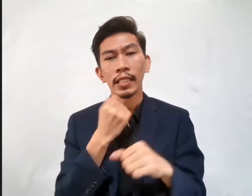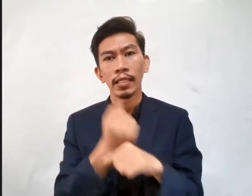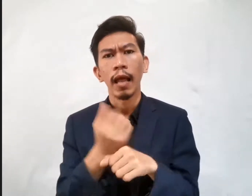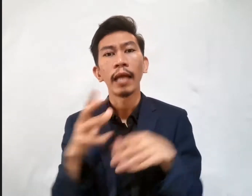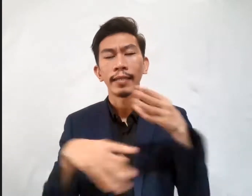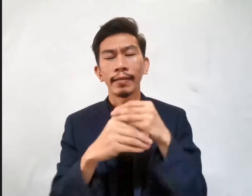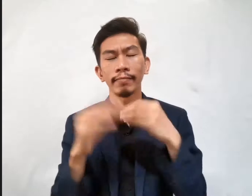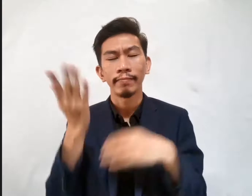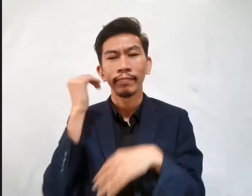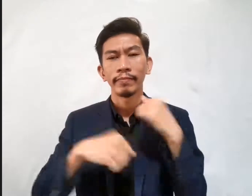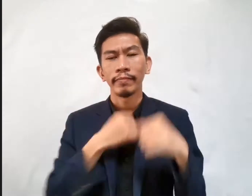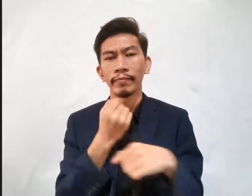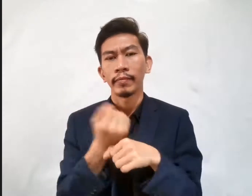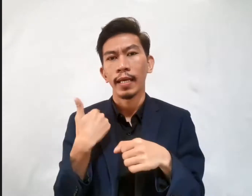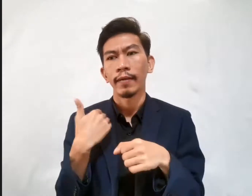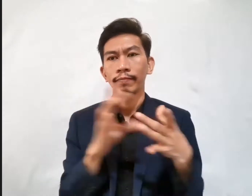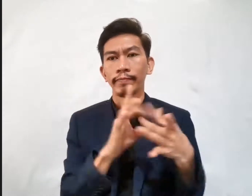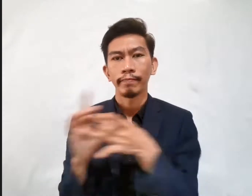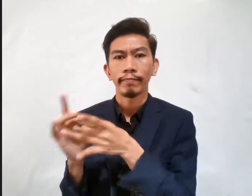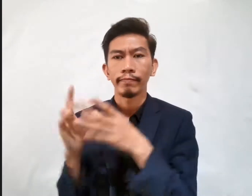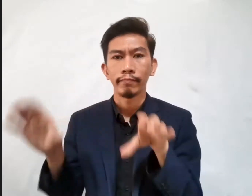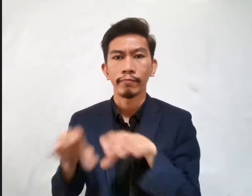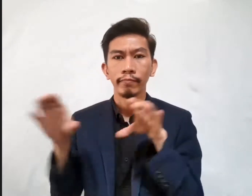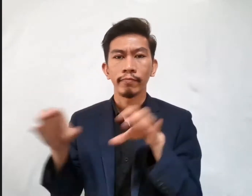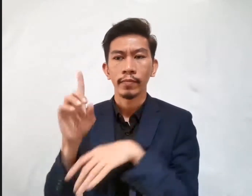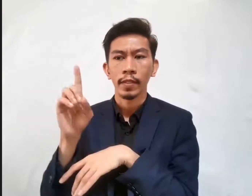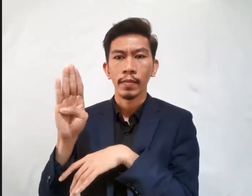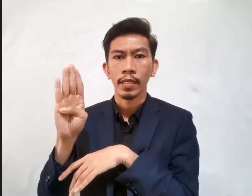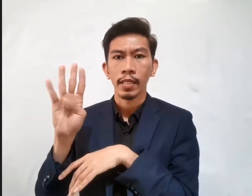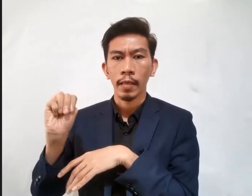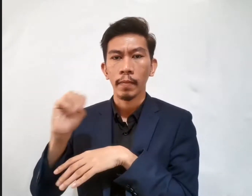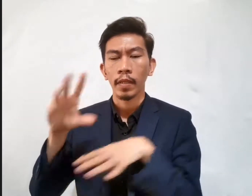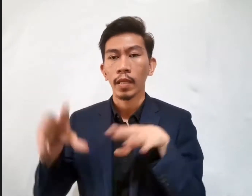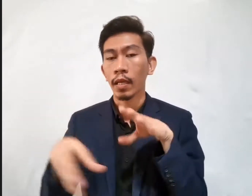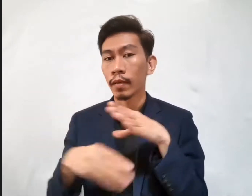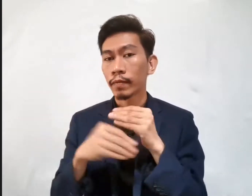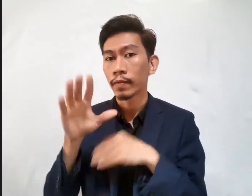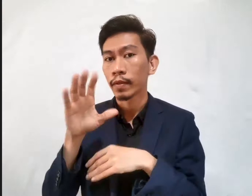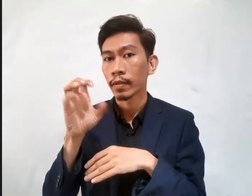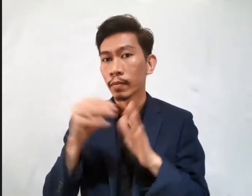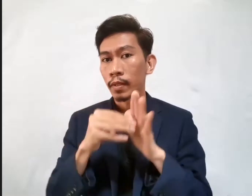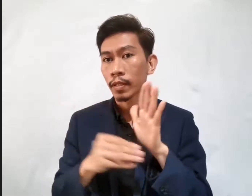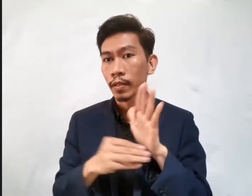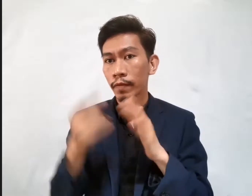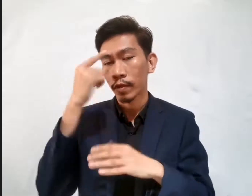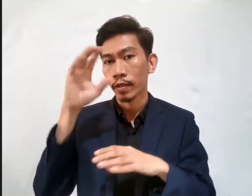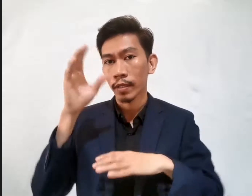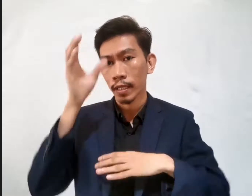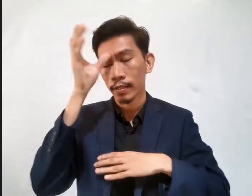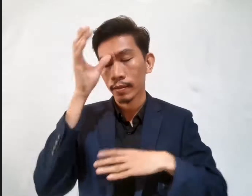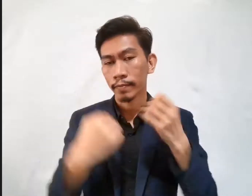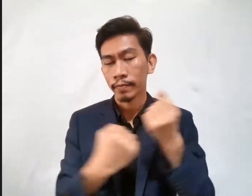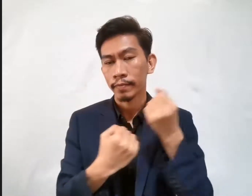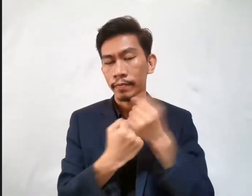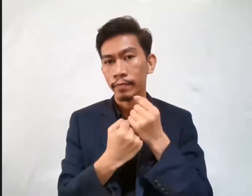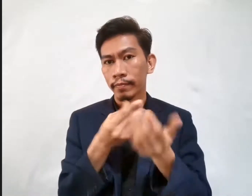also made efforts with DBM for a congressional insertion of the 500 million as Cancer Assistance Fund, and